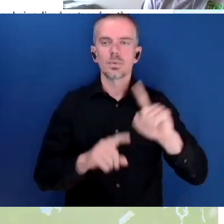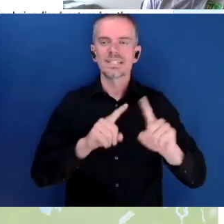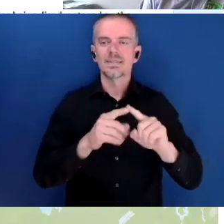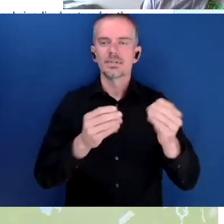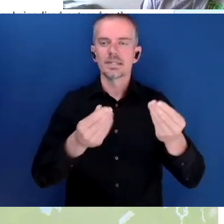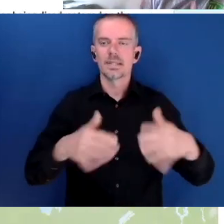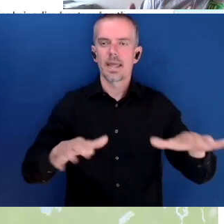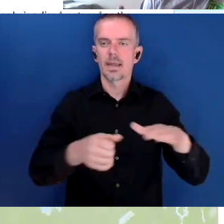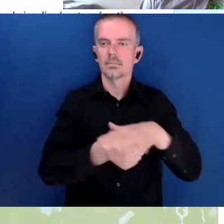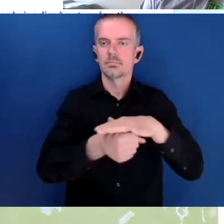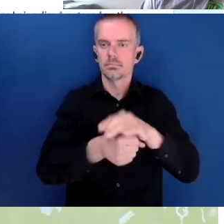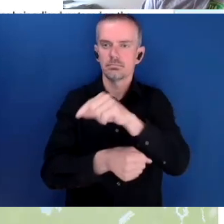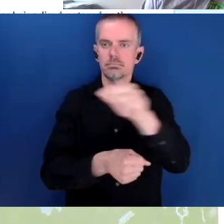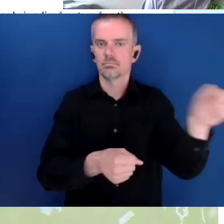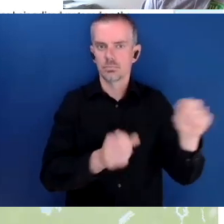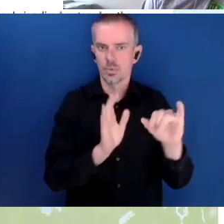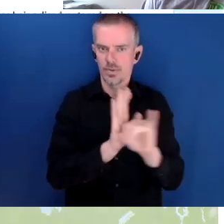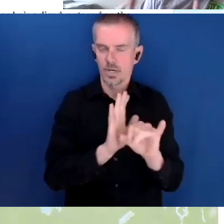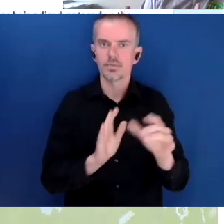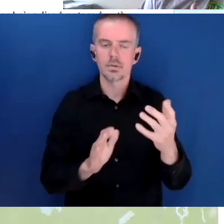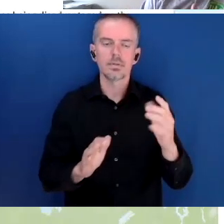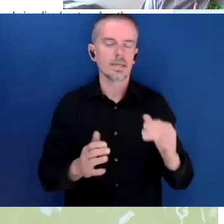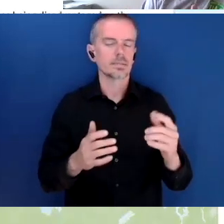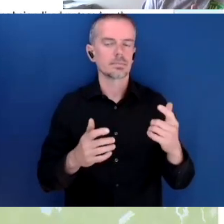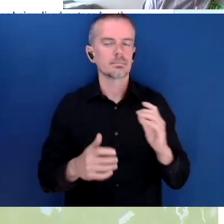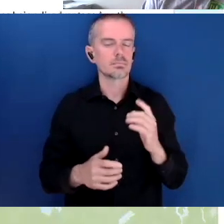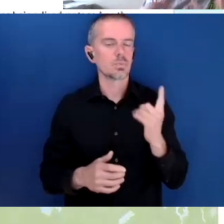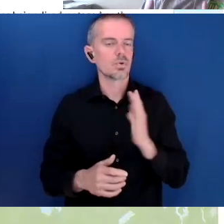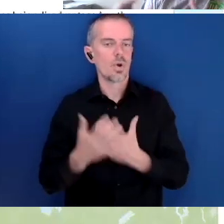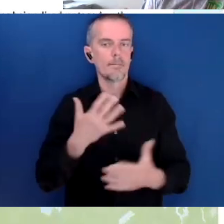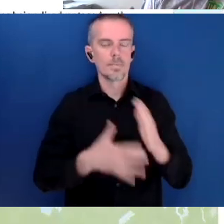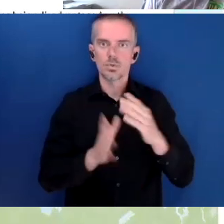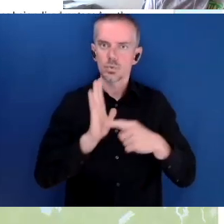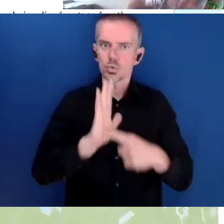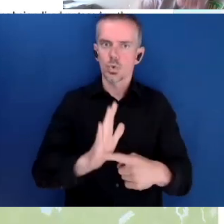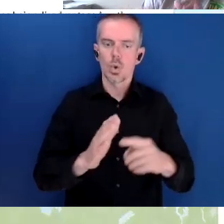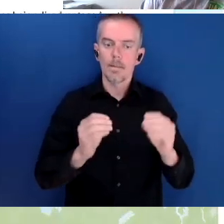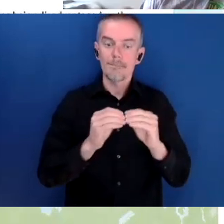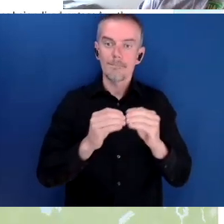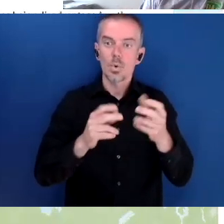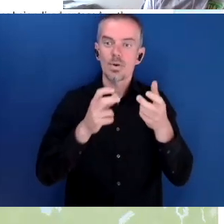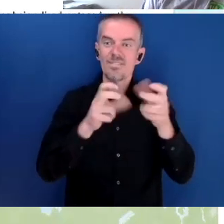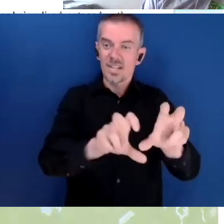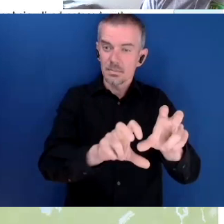identified is a big priority. And we're really trying to show how enhanced investment in these local areas can